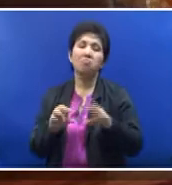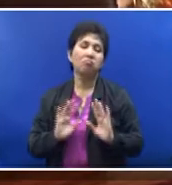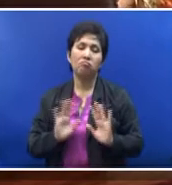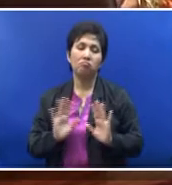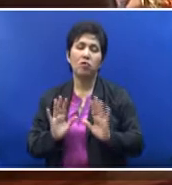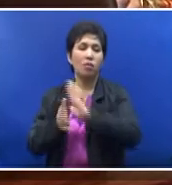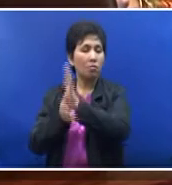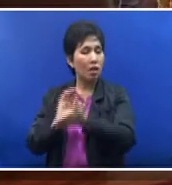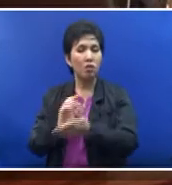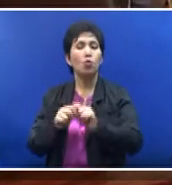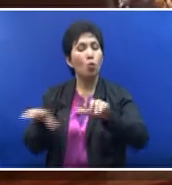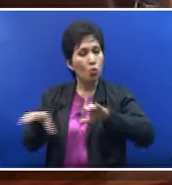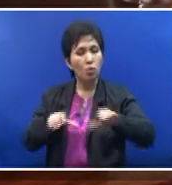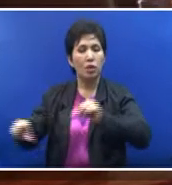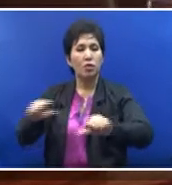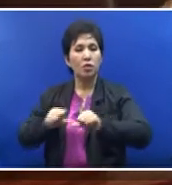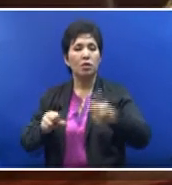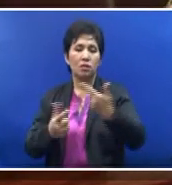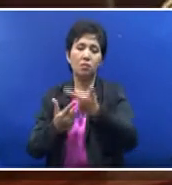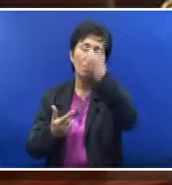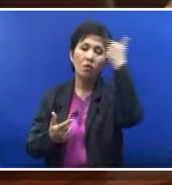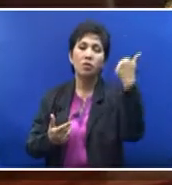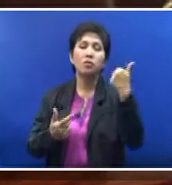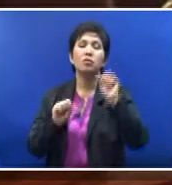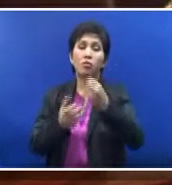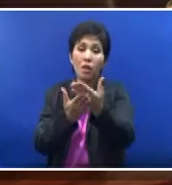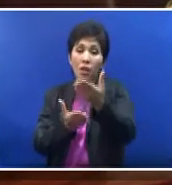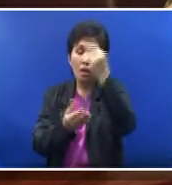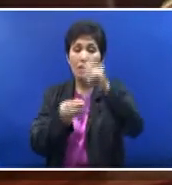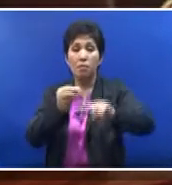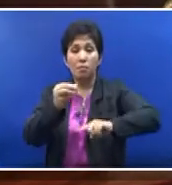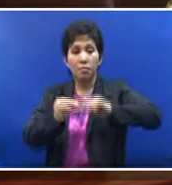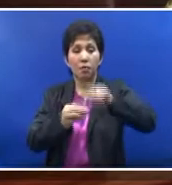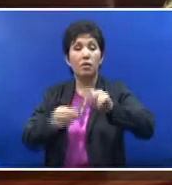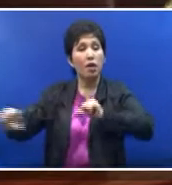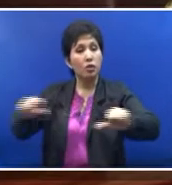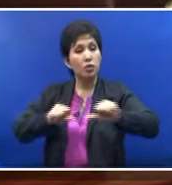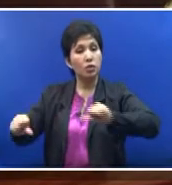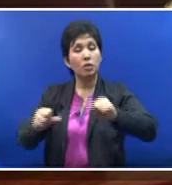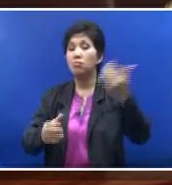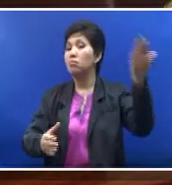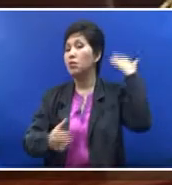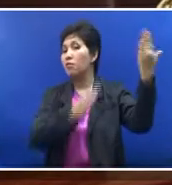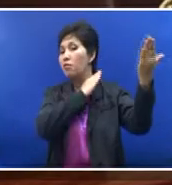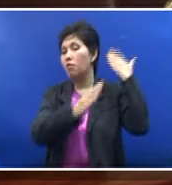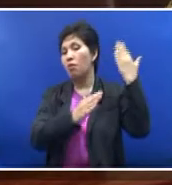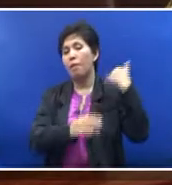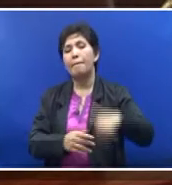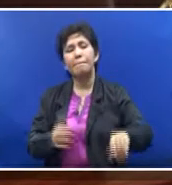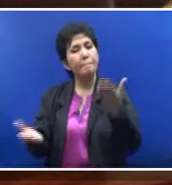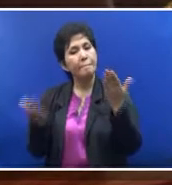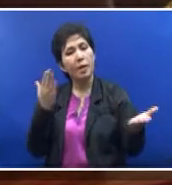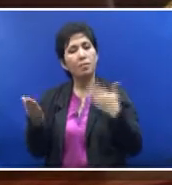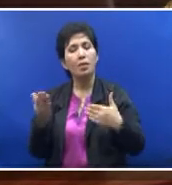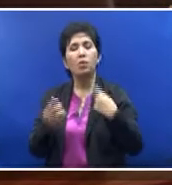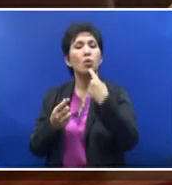you do certain actions. But it is because you have learned about the action before. Maybe you have been told